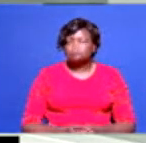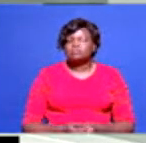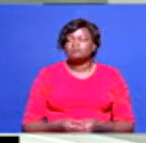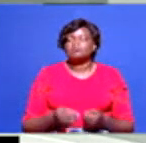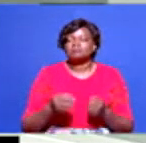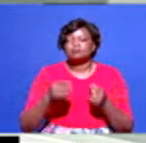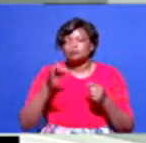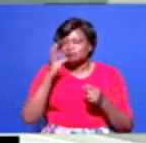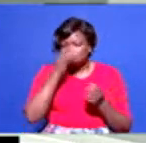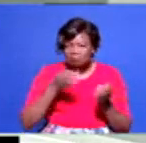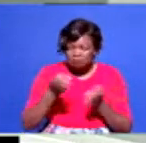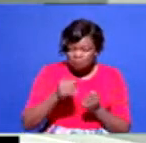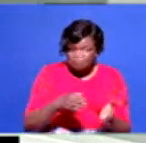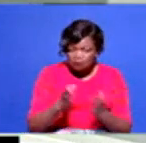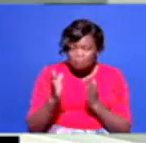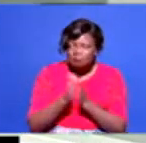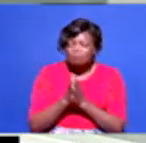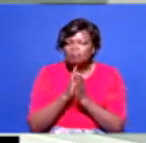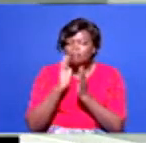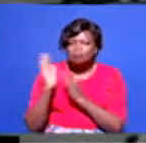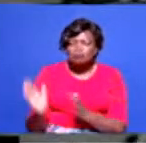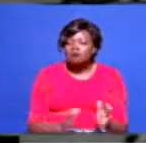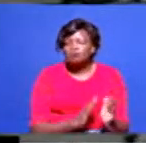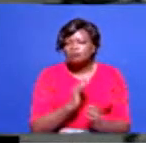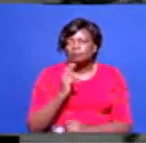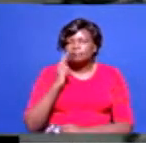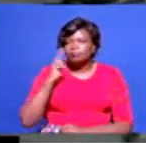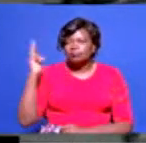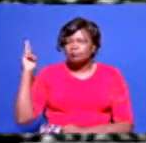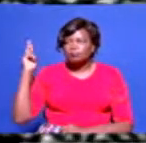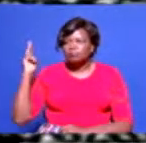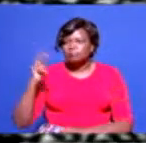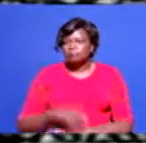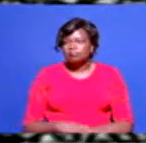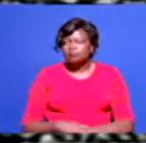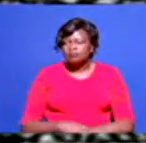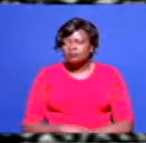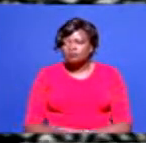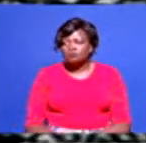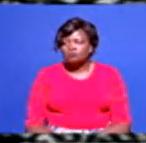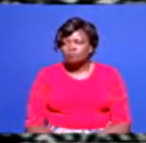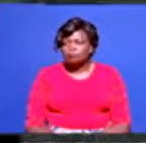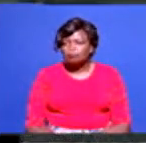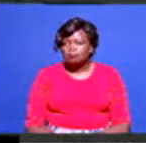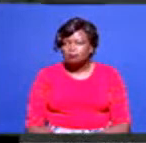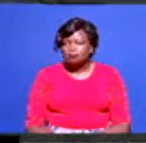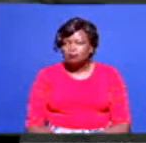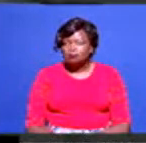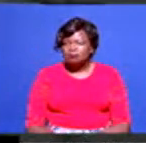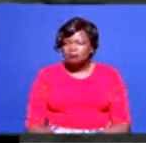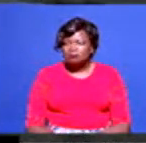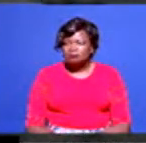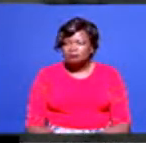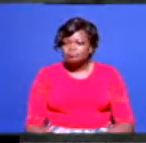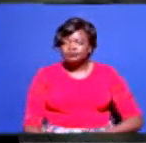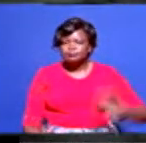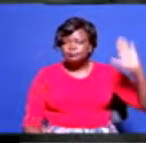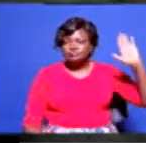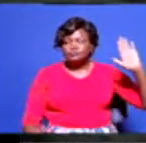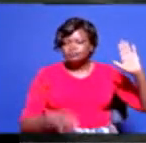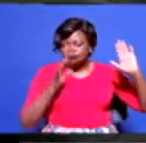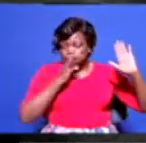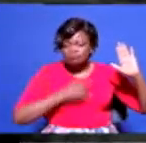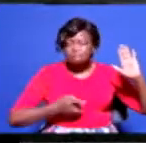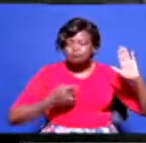model and fiscal planning. Take a look. Mi Mwai Kibaki na apa